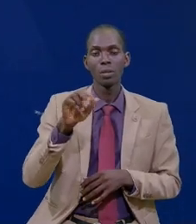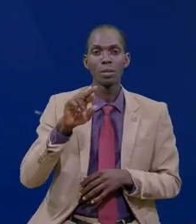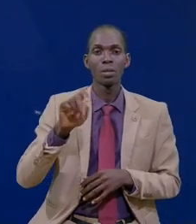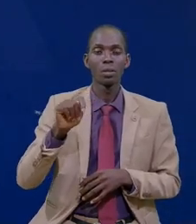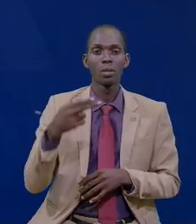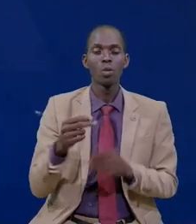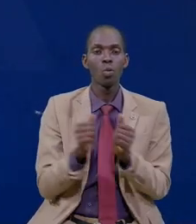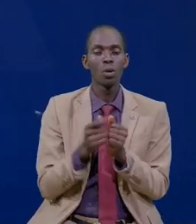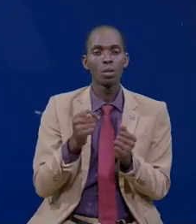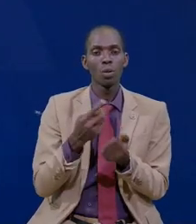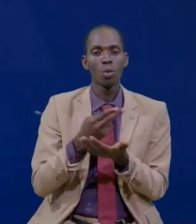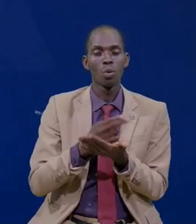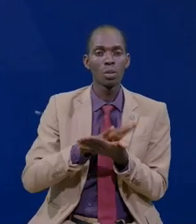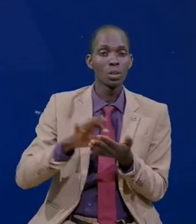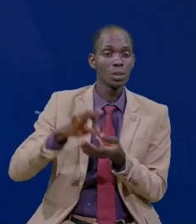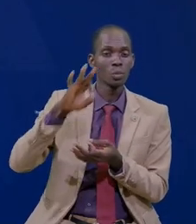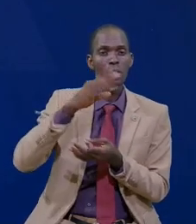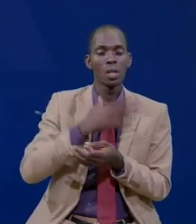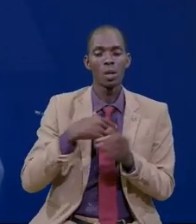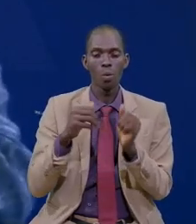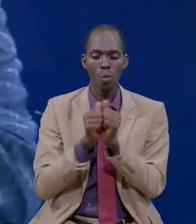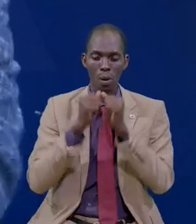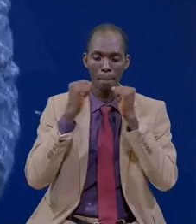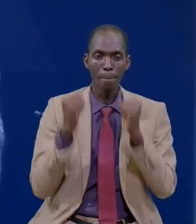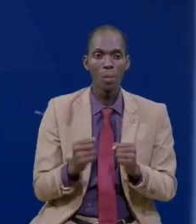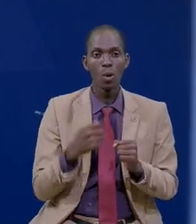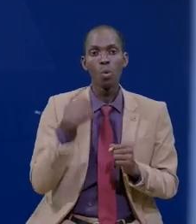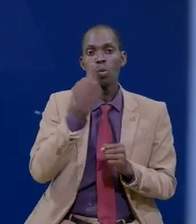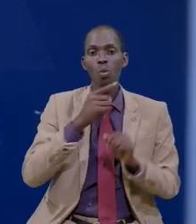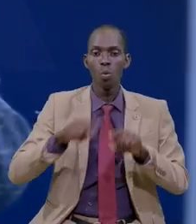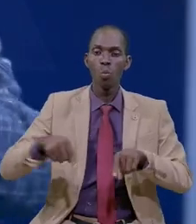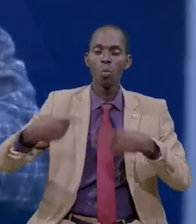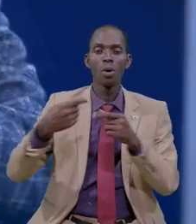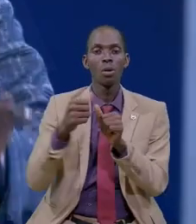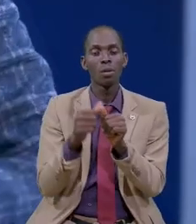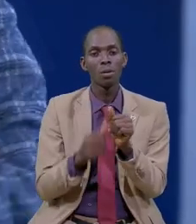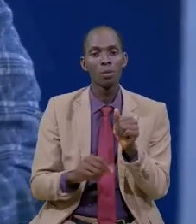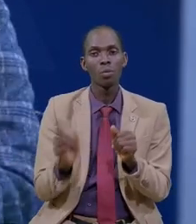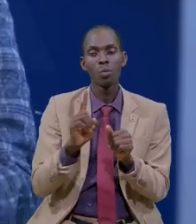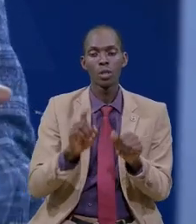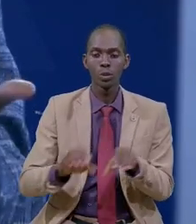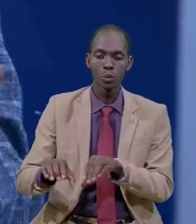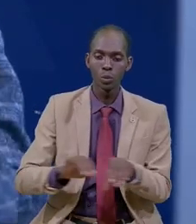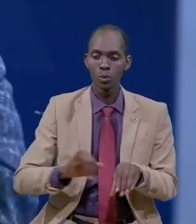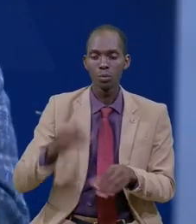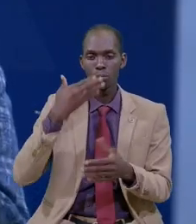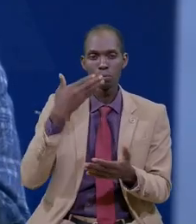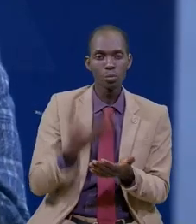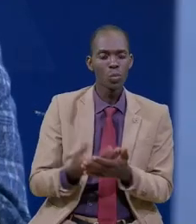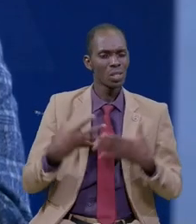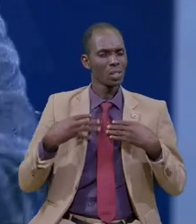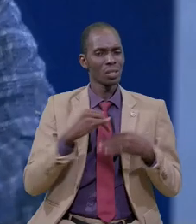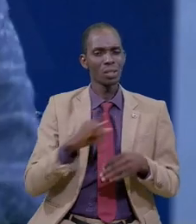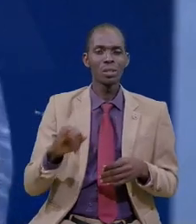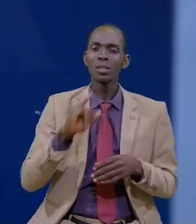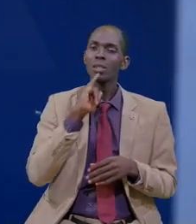Ghost and with power, who went about doing good, healing is of his